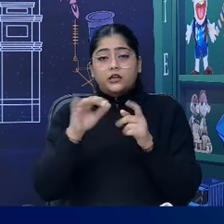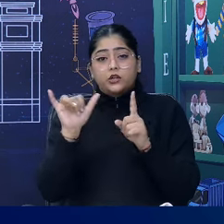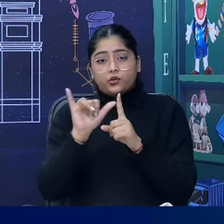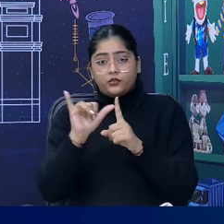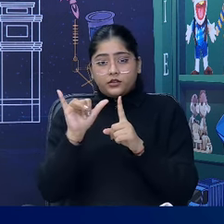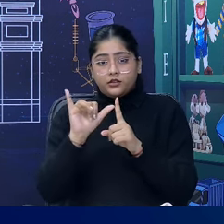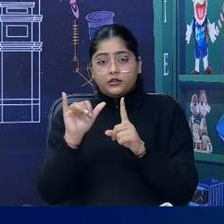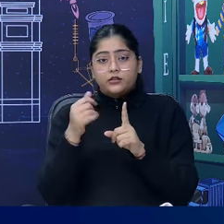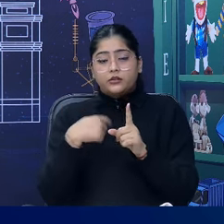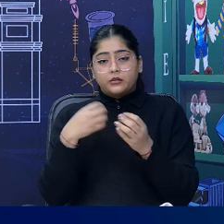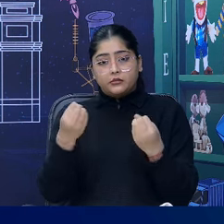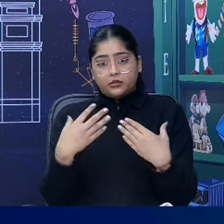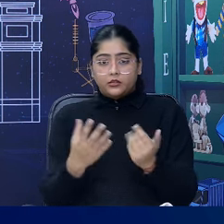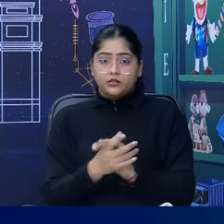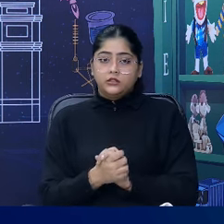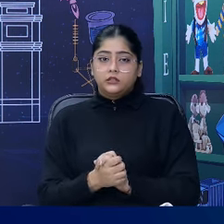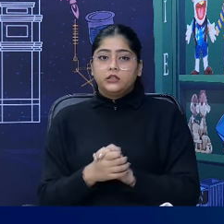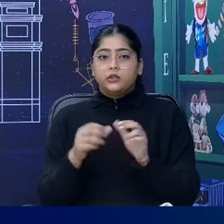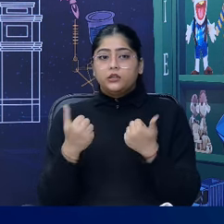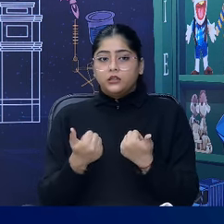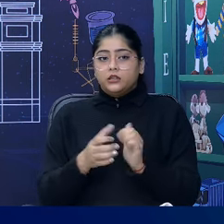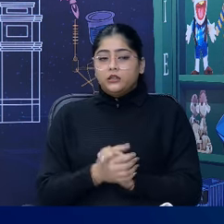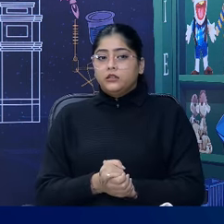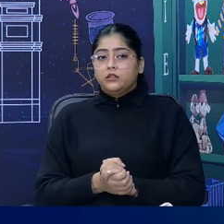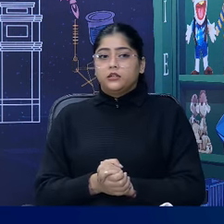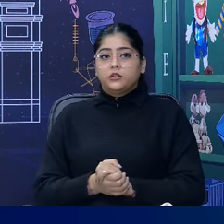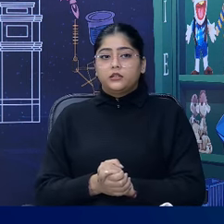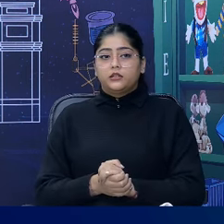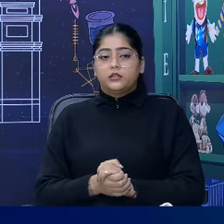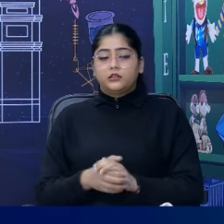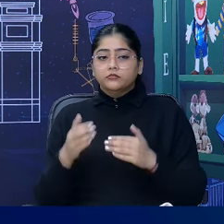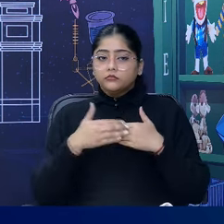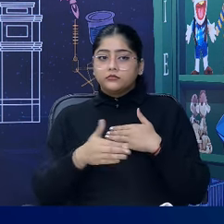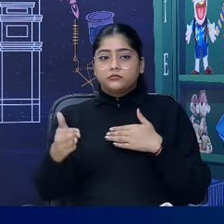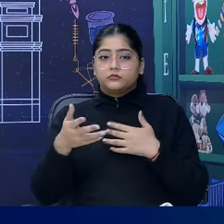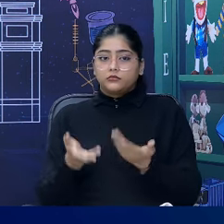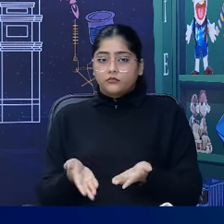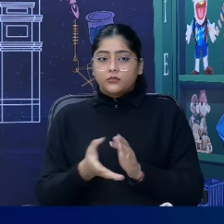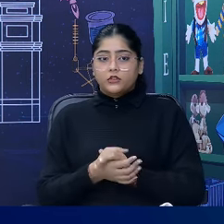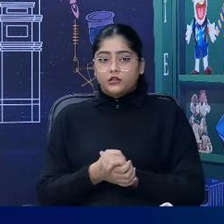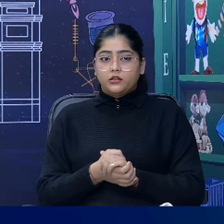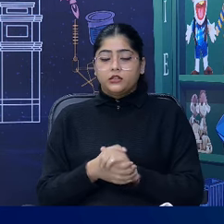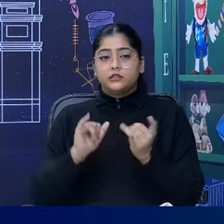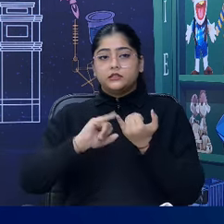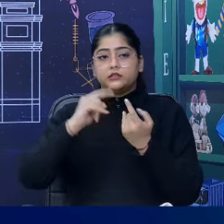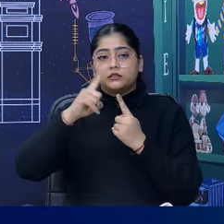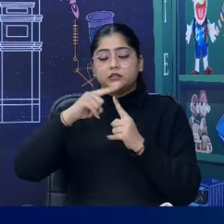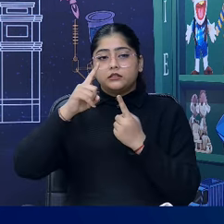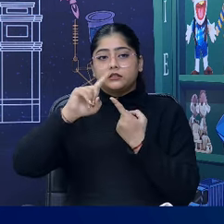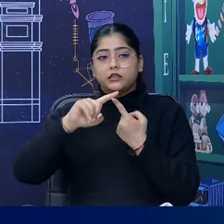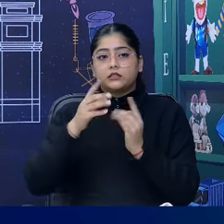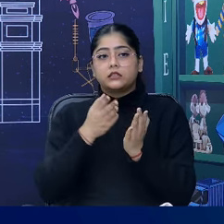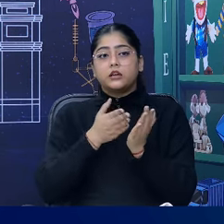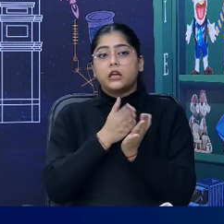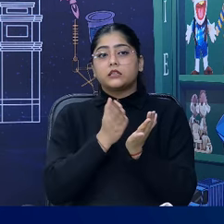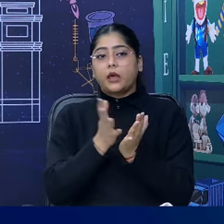they have any doubt. Okay, now just move, let us move towards the types of sets. The very